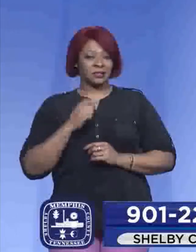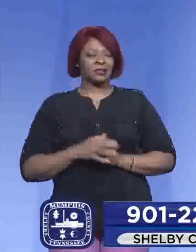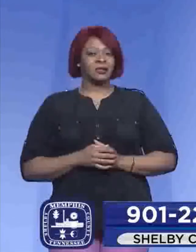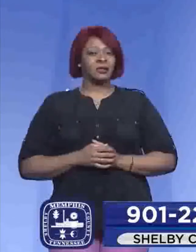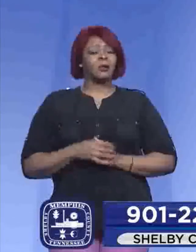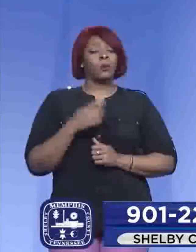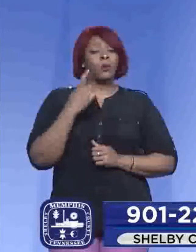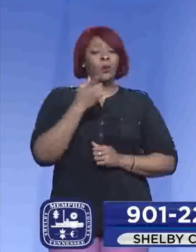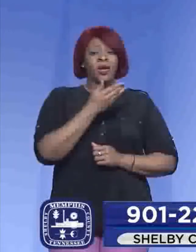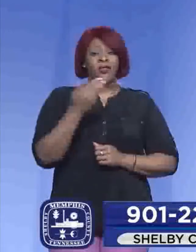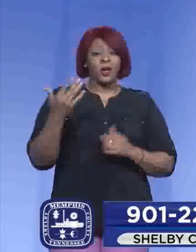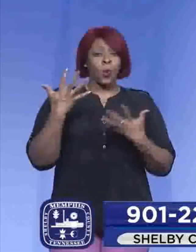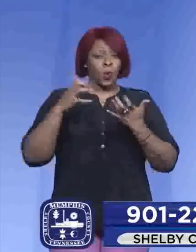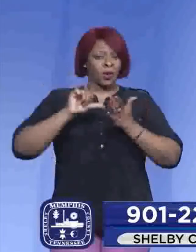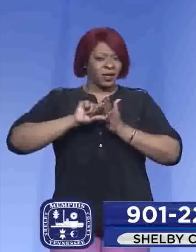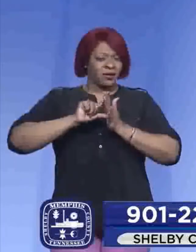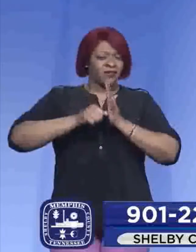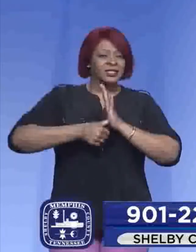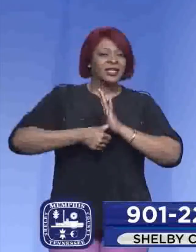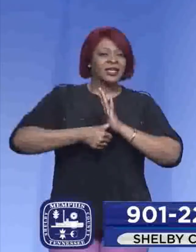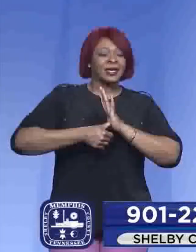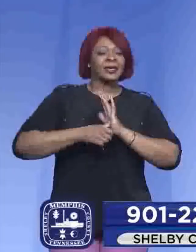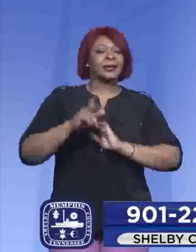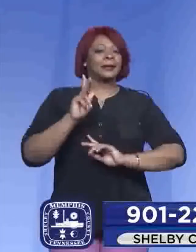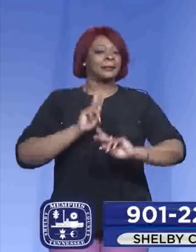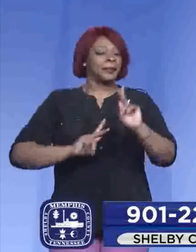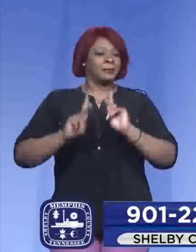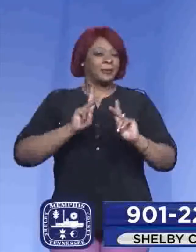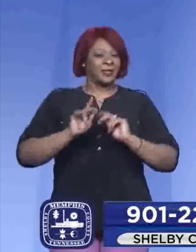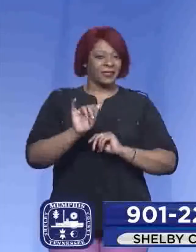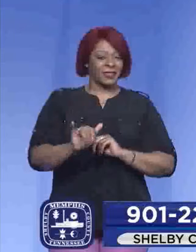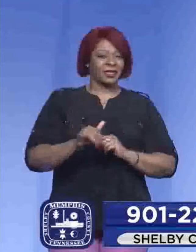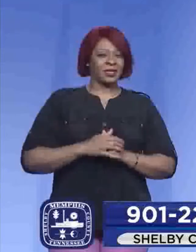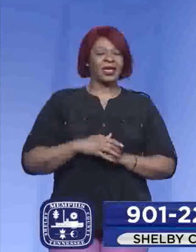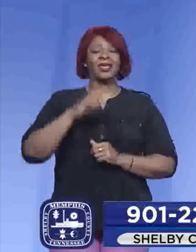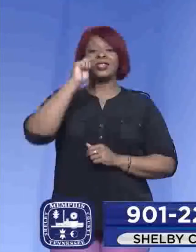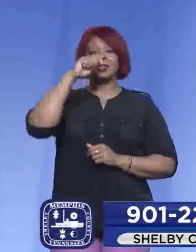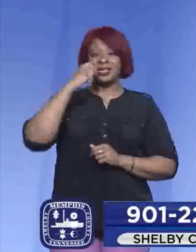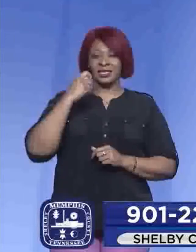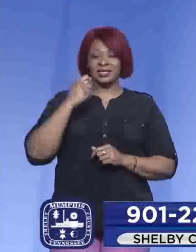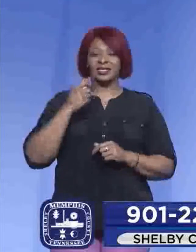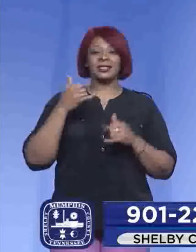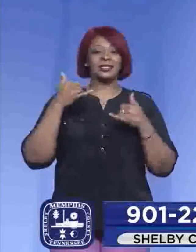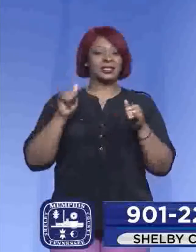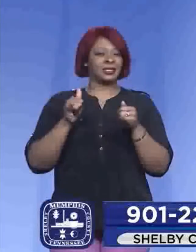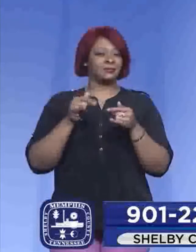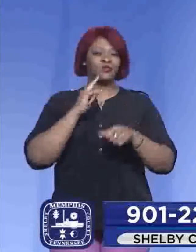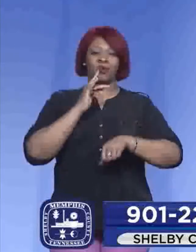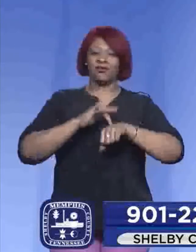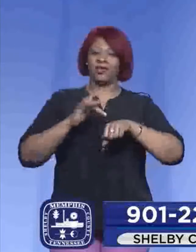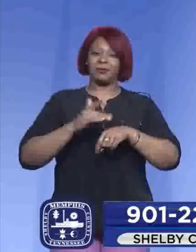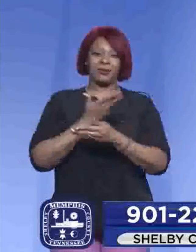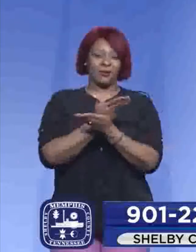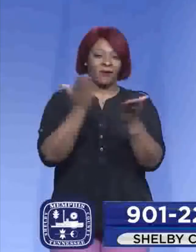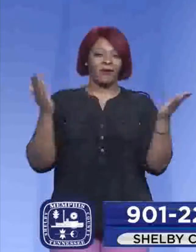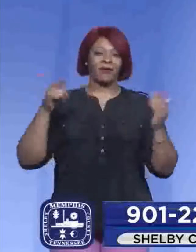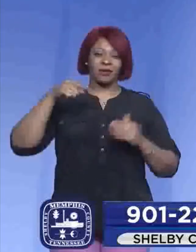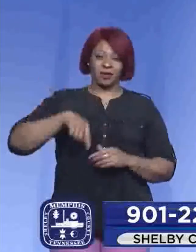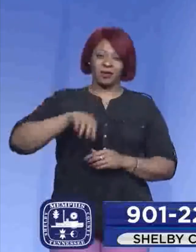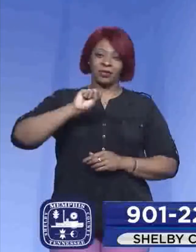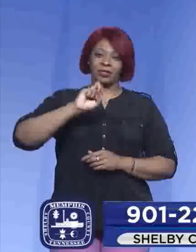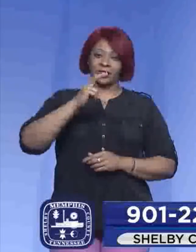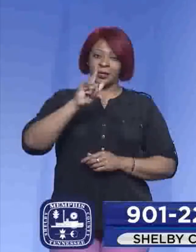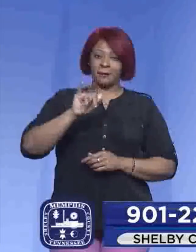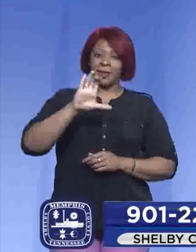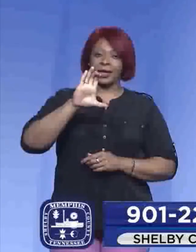And one of the things that we do want to emphasize to people is that the testing remains widely available in Shelby County. In fact, we